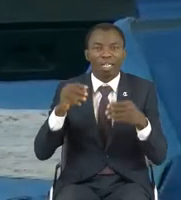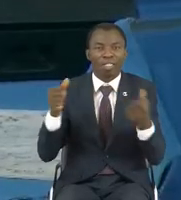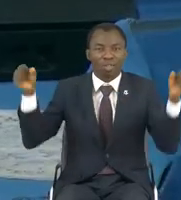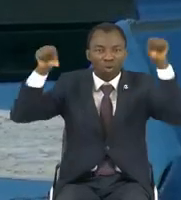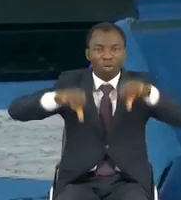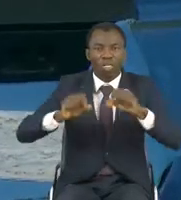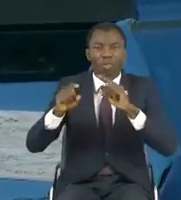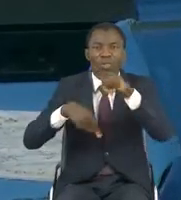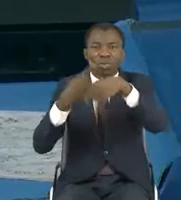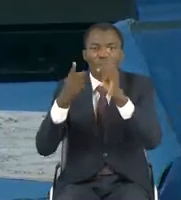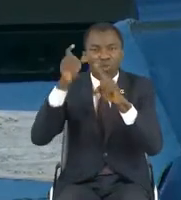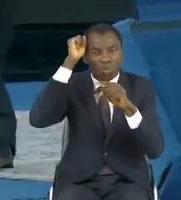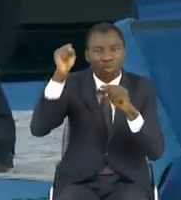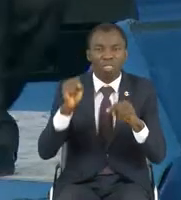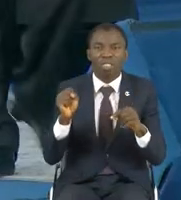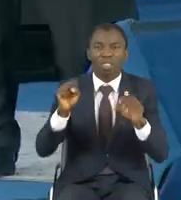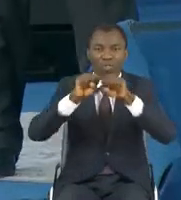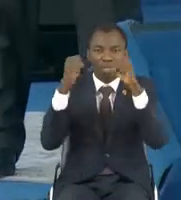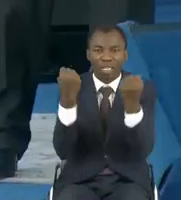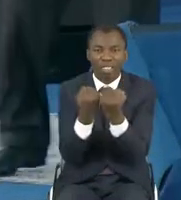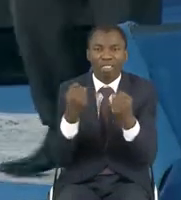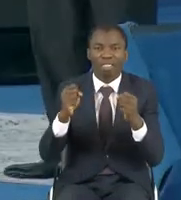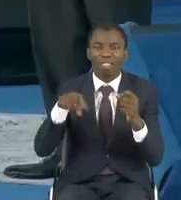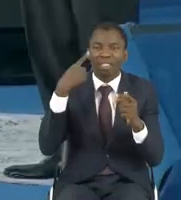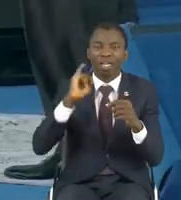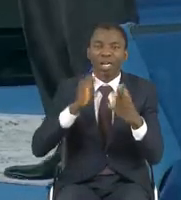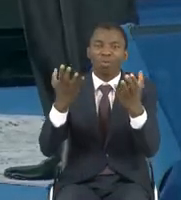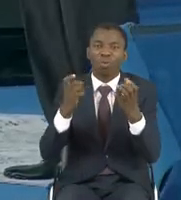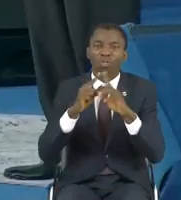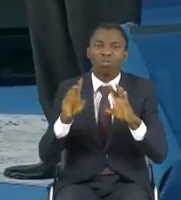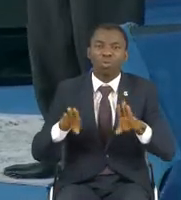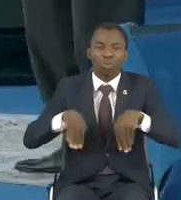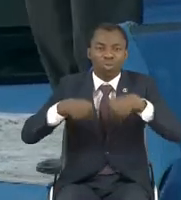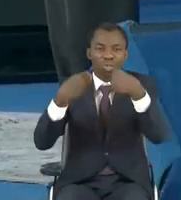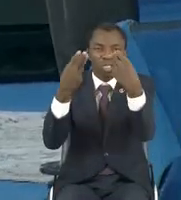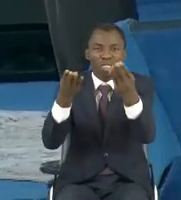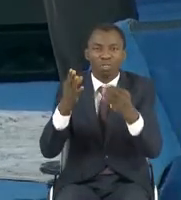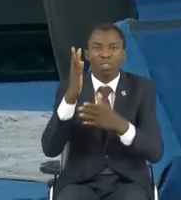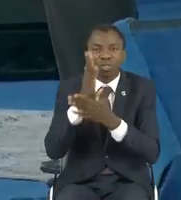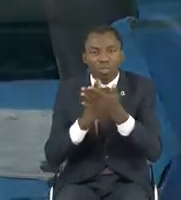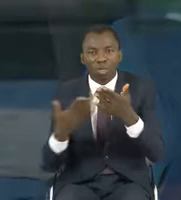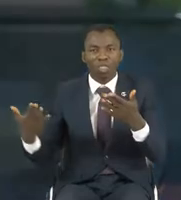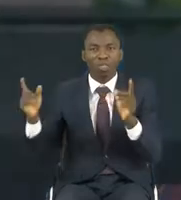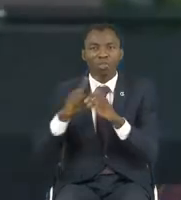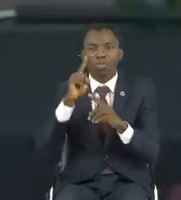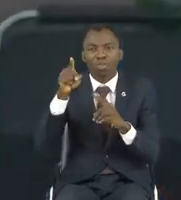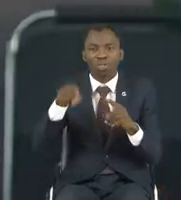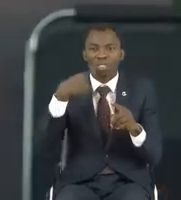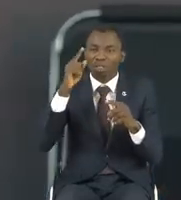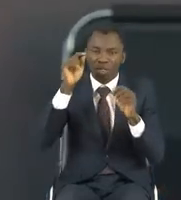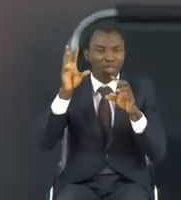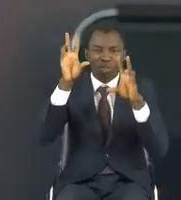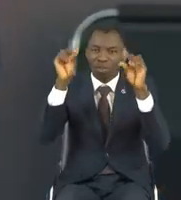congregation, he goes to society, he says, I want to deliver some joy to you. They say, no, you can't do